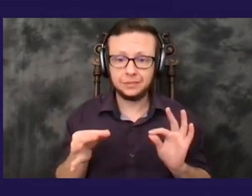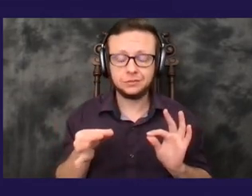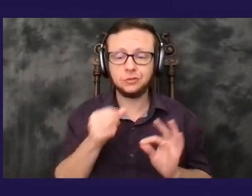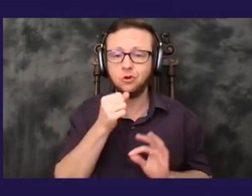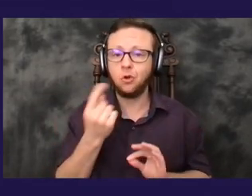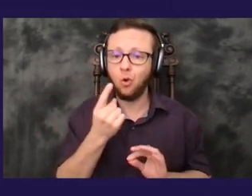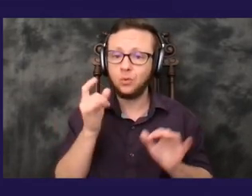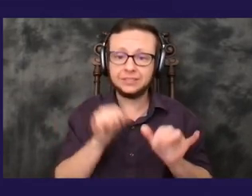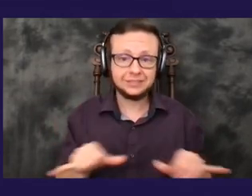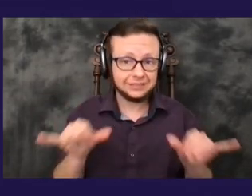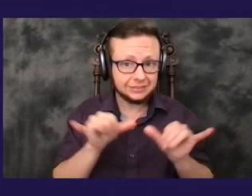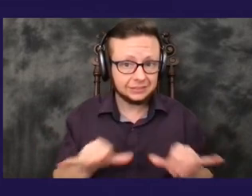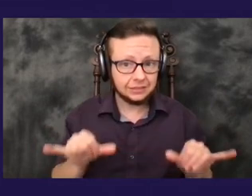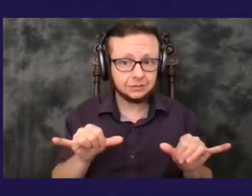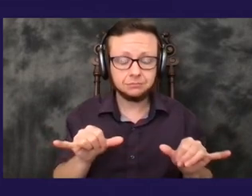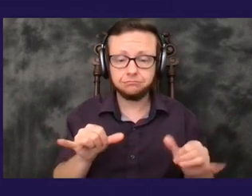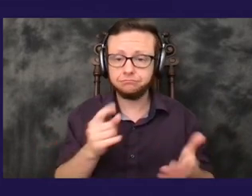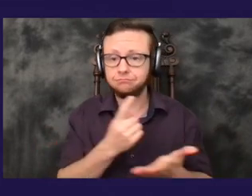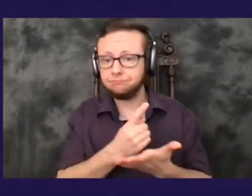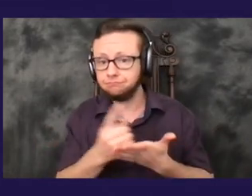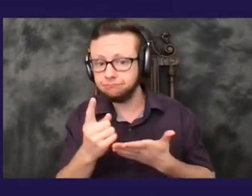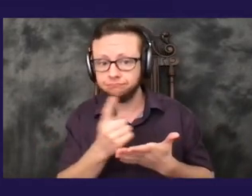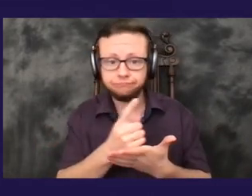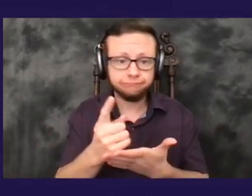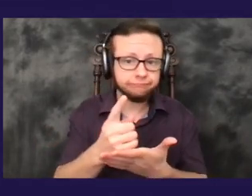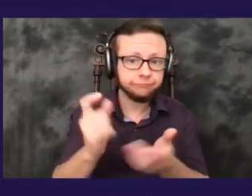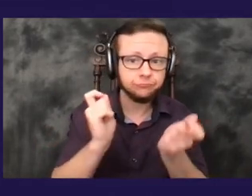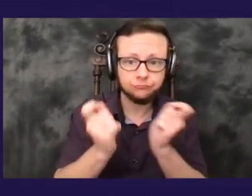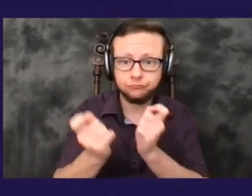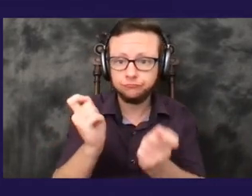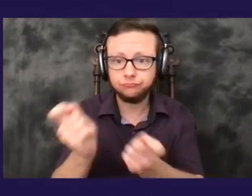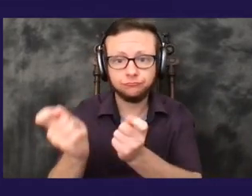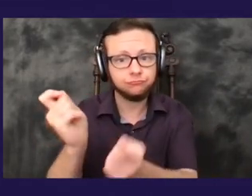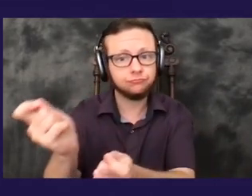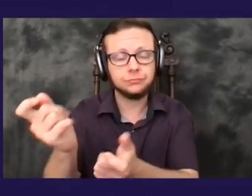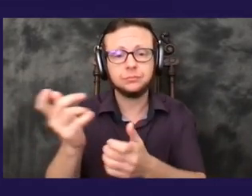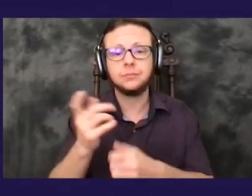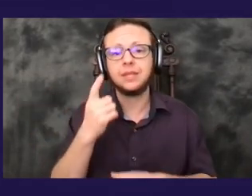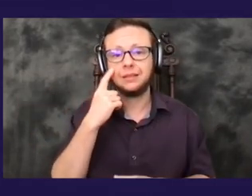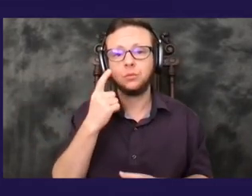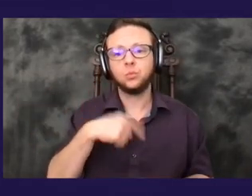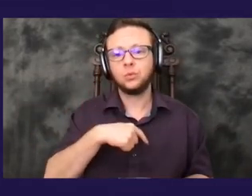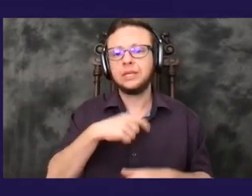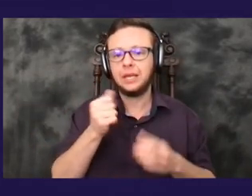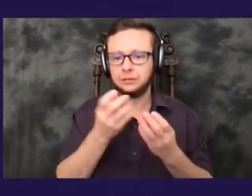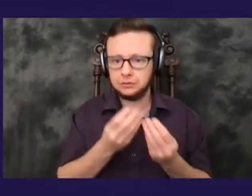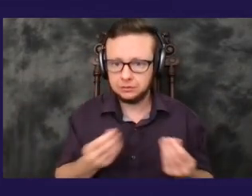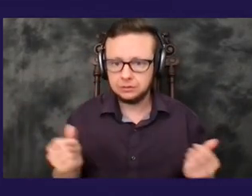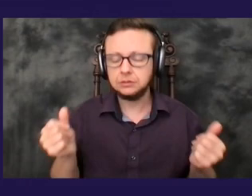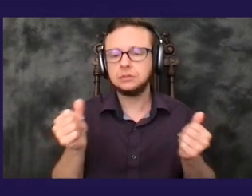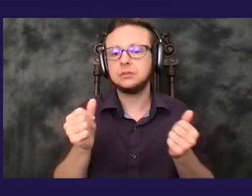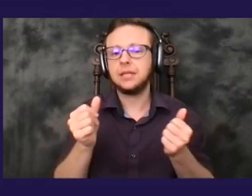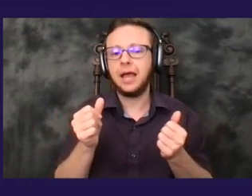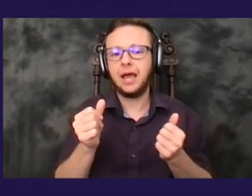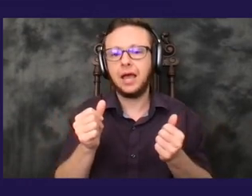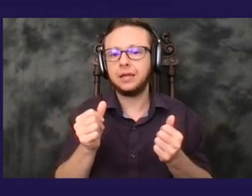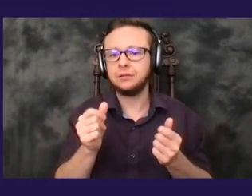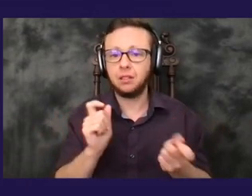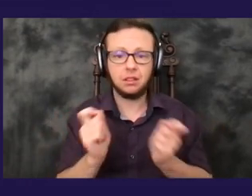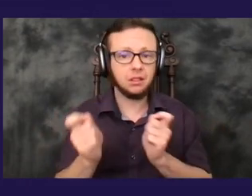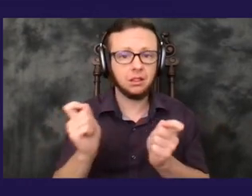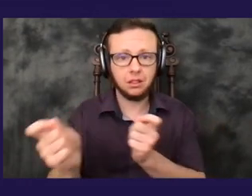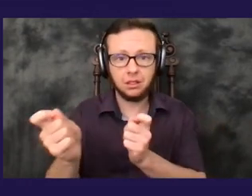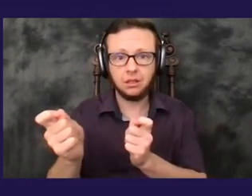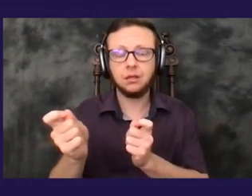consistent from one week to the next. And I think we can mitigate that inconsistency by just augmenting the message